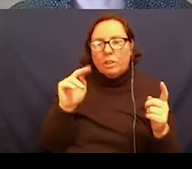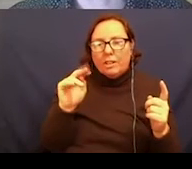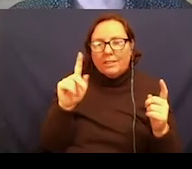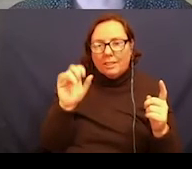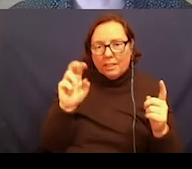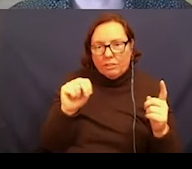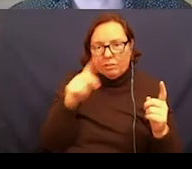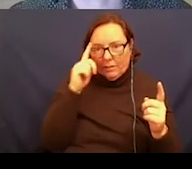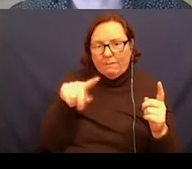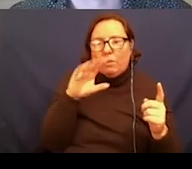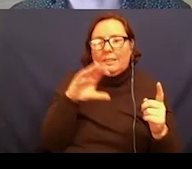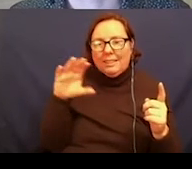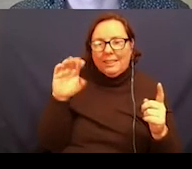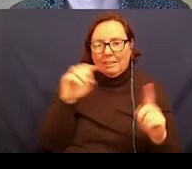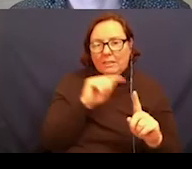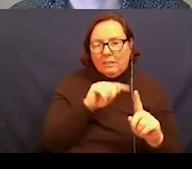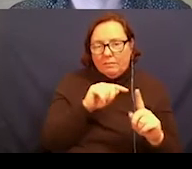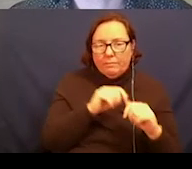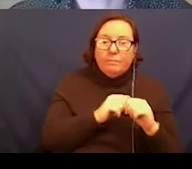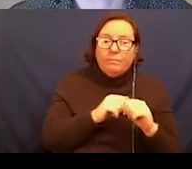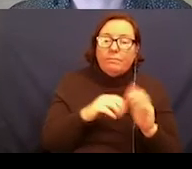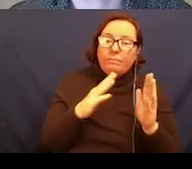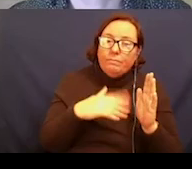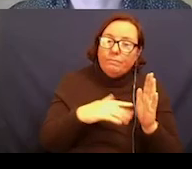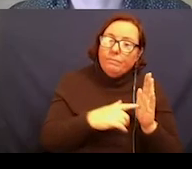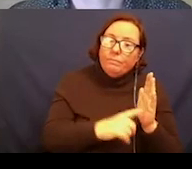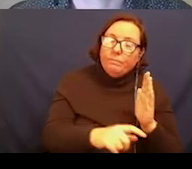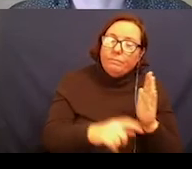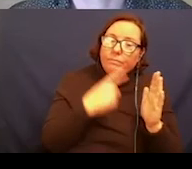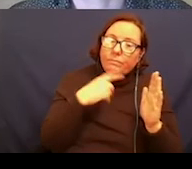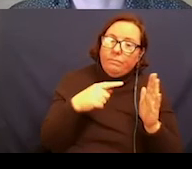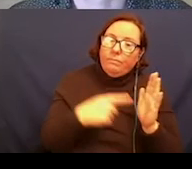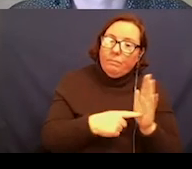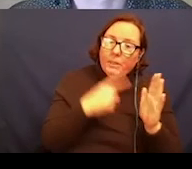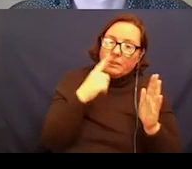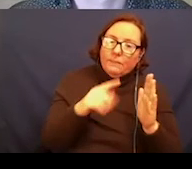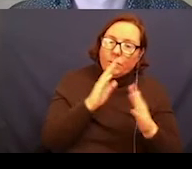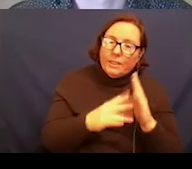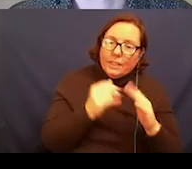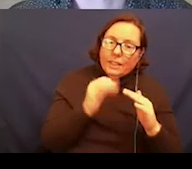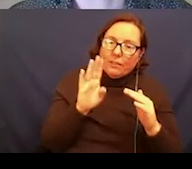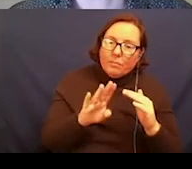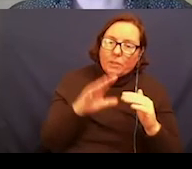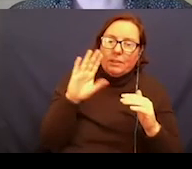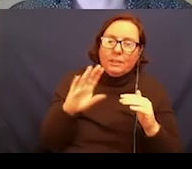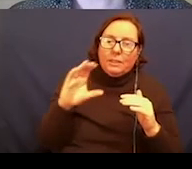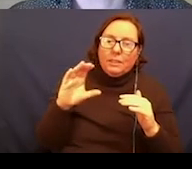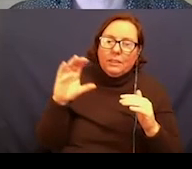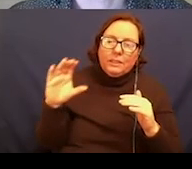And at the bottom, they would see written billing for City of Boston CCE.